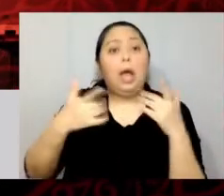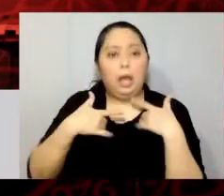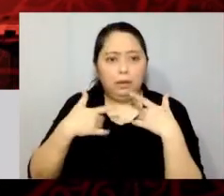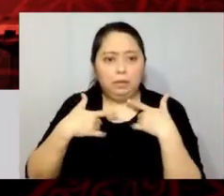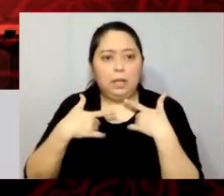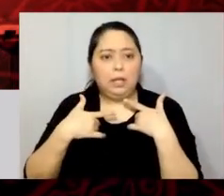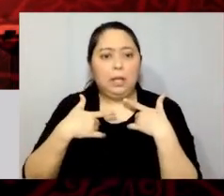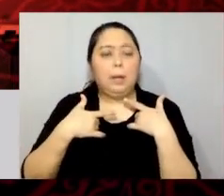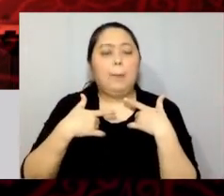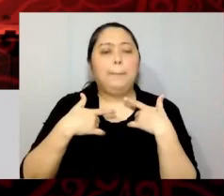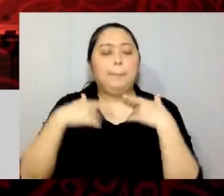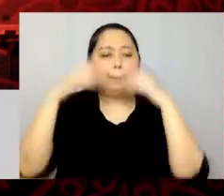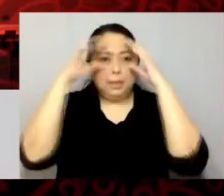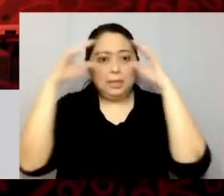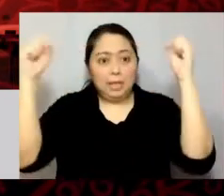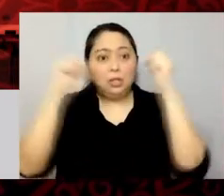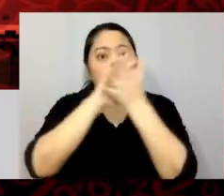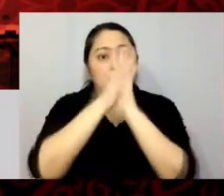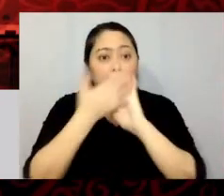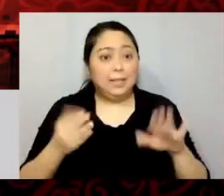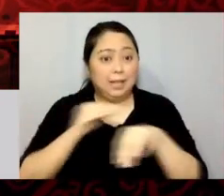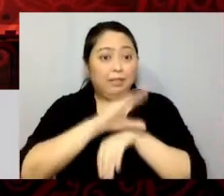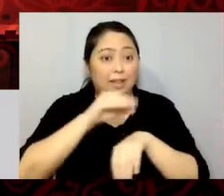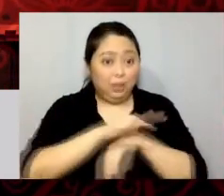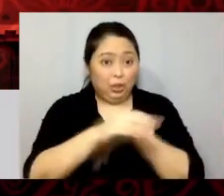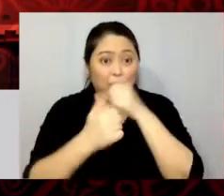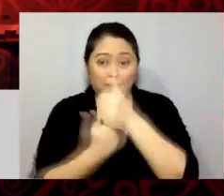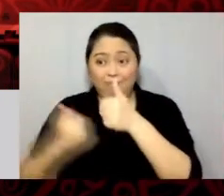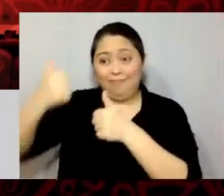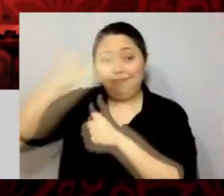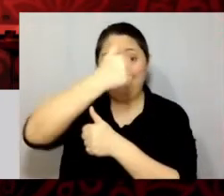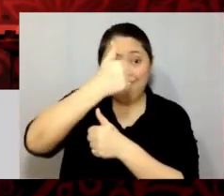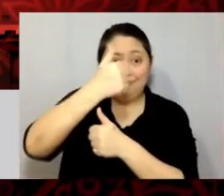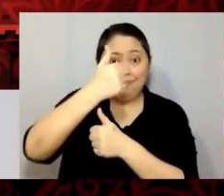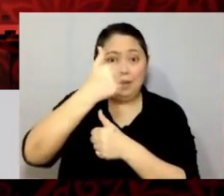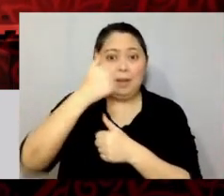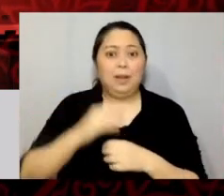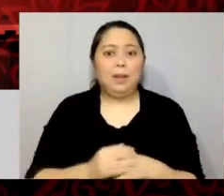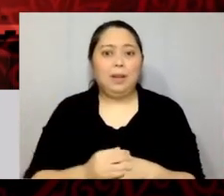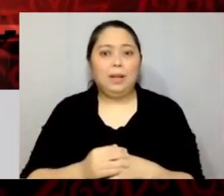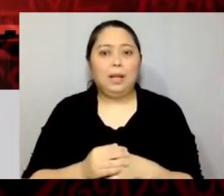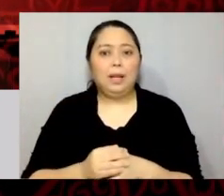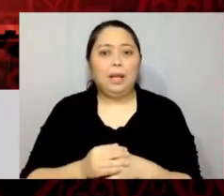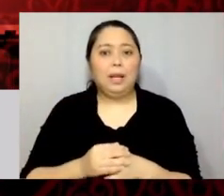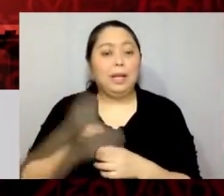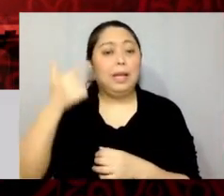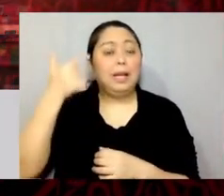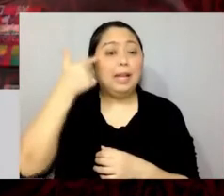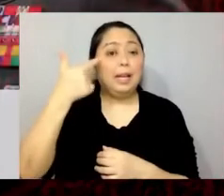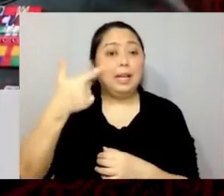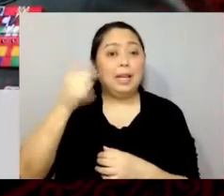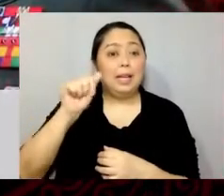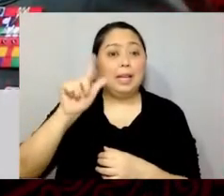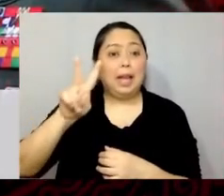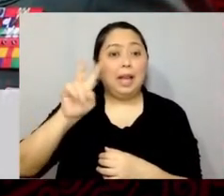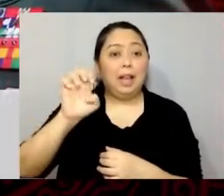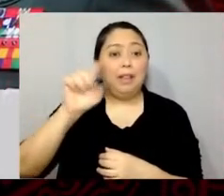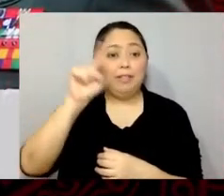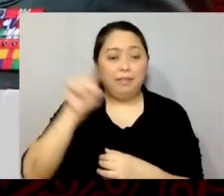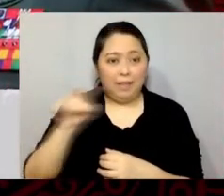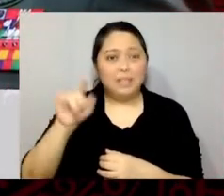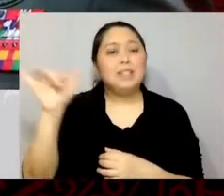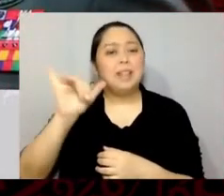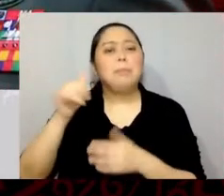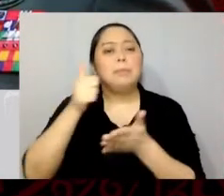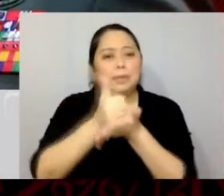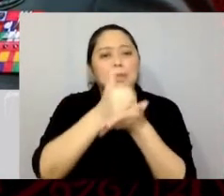Presidential Peace Advisor Carlito Galvez Jr. Galvez, who also serves as the country's vaccine czar and chief implementer